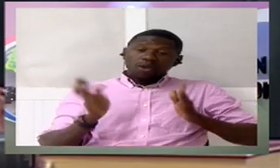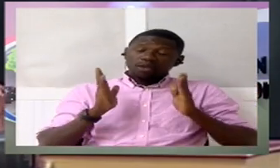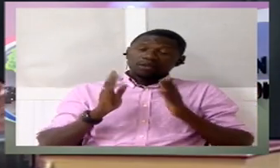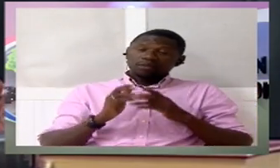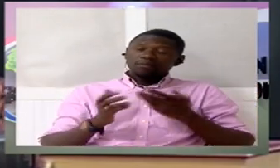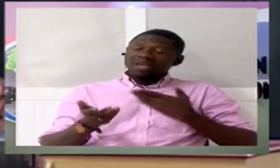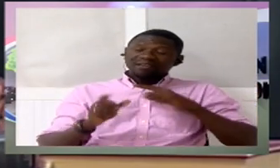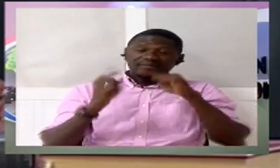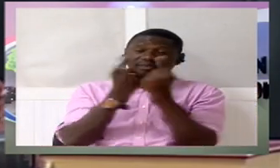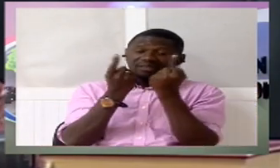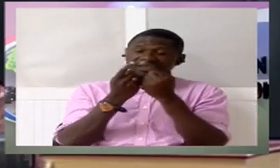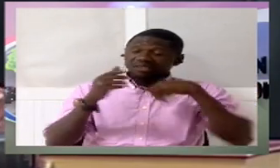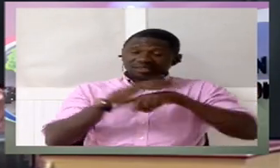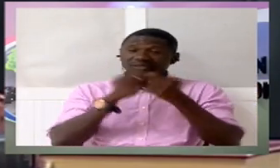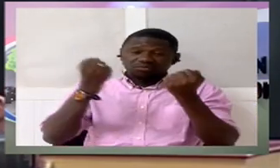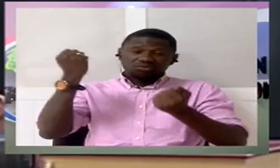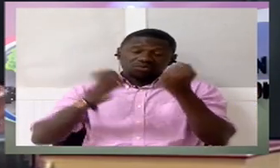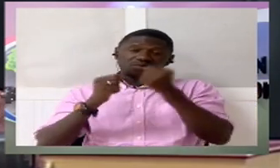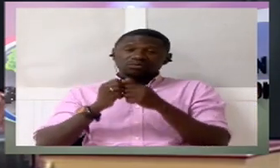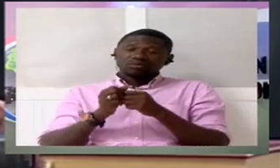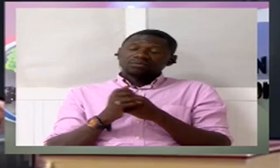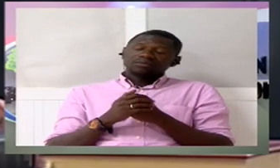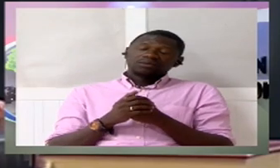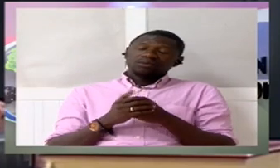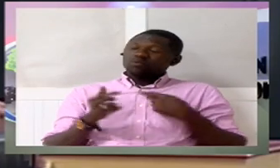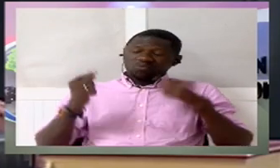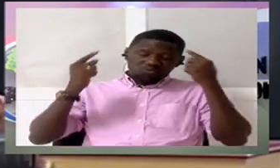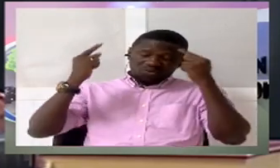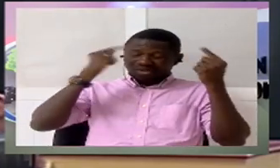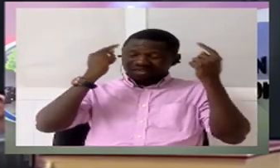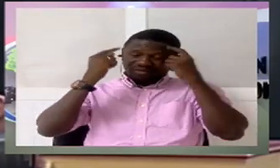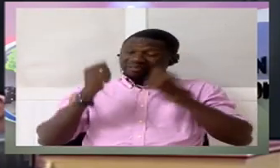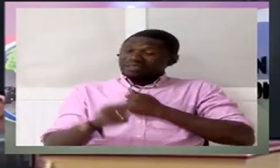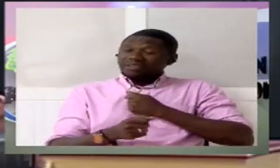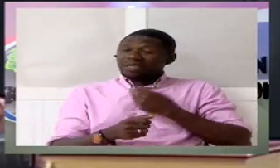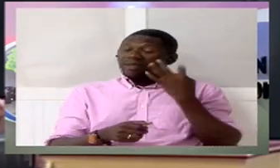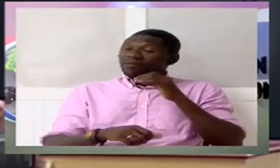I had luggage in the vehicle. I was worried and fearful if I am